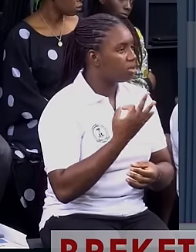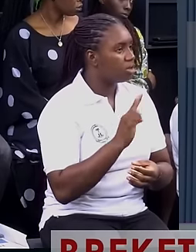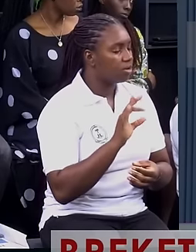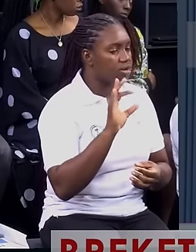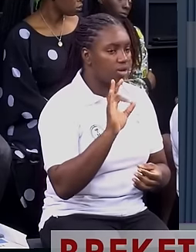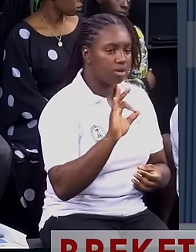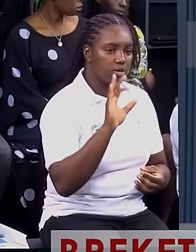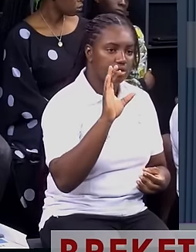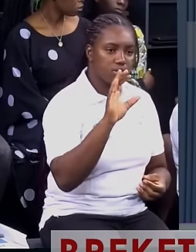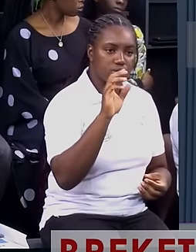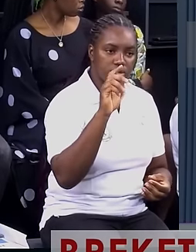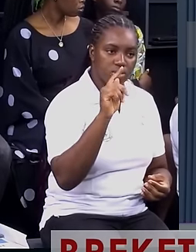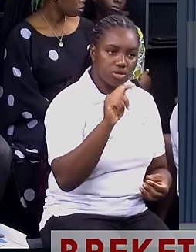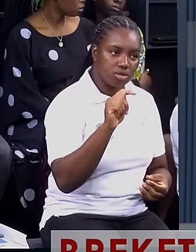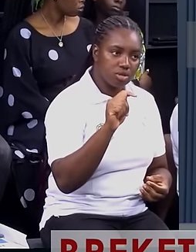FCT,